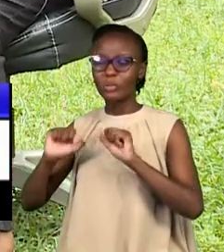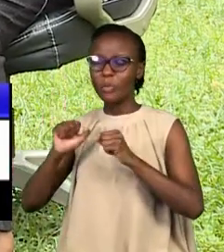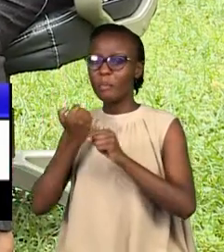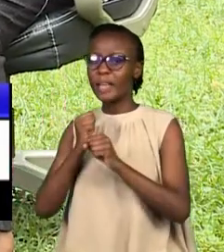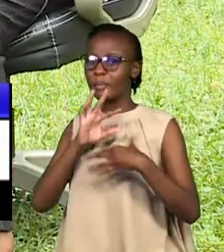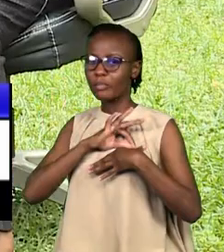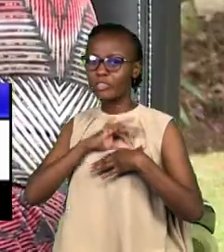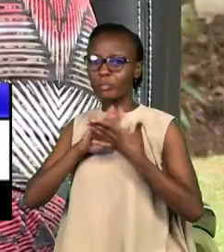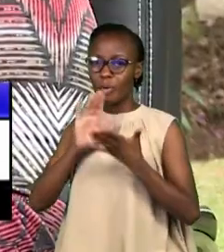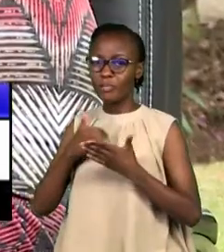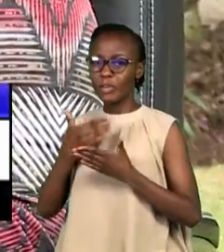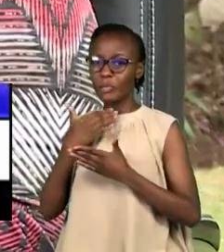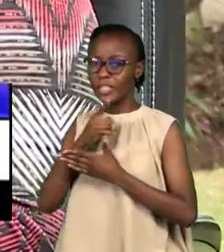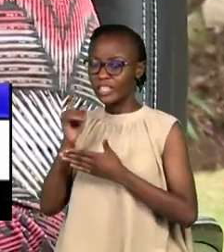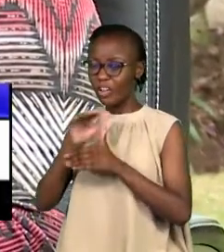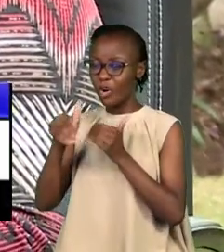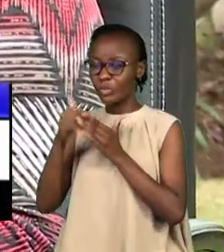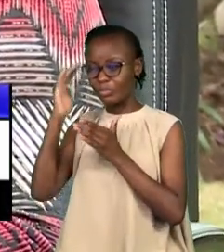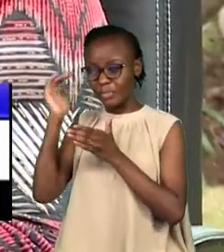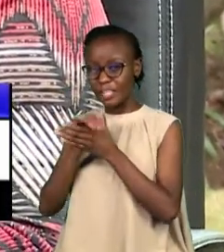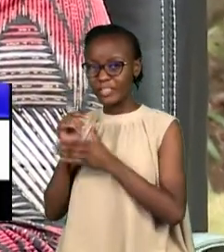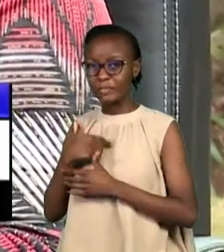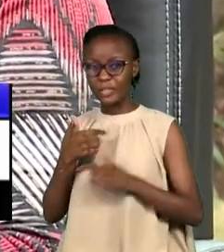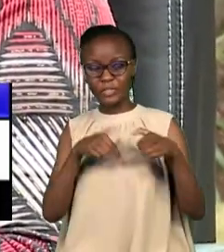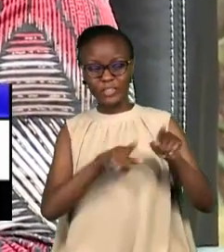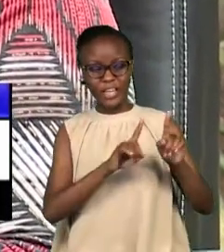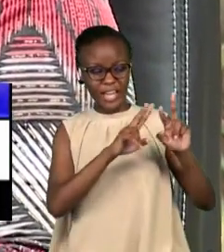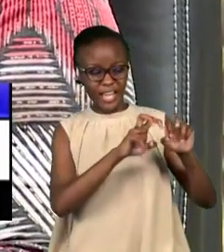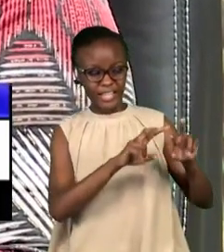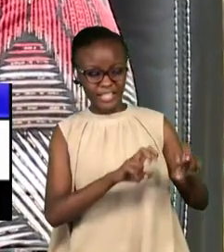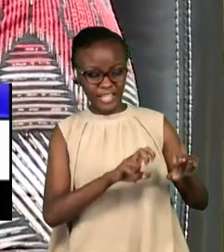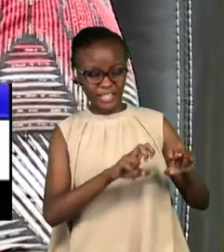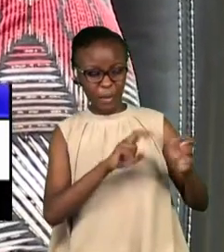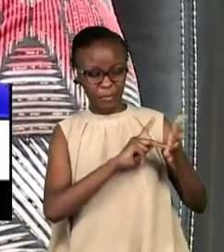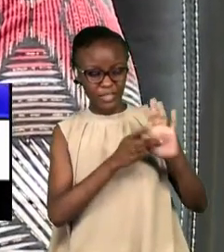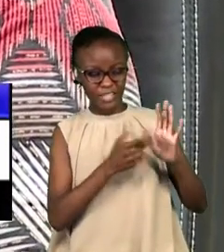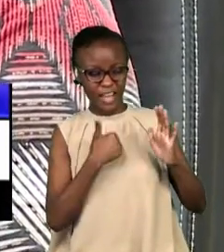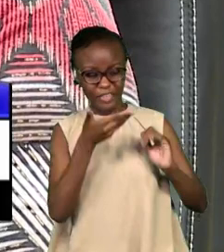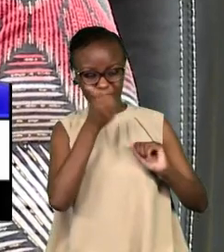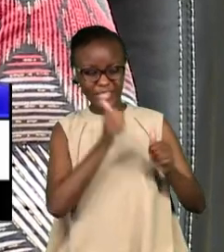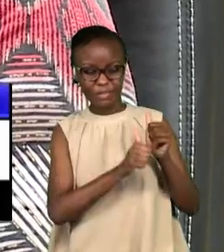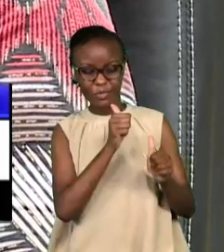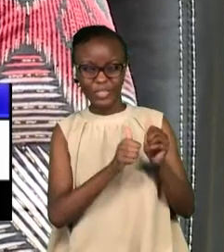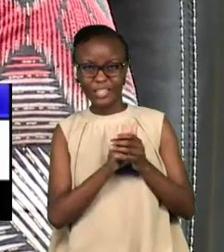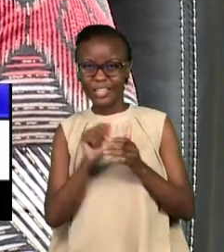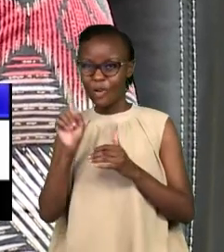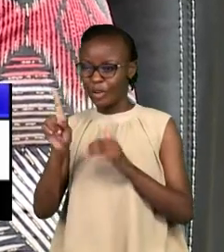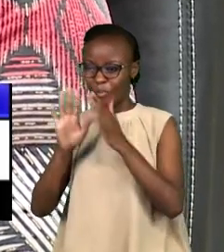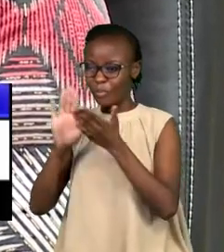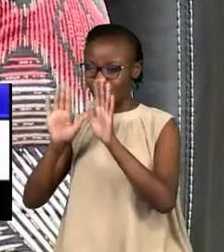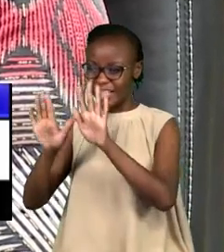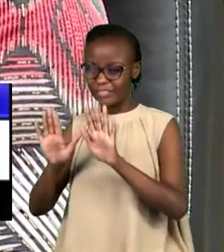and I wanted them to believe in it. What was your golden research project? Okay, one of the most interesting research projects. I